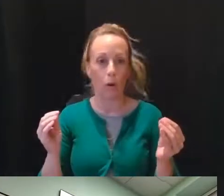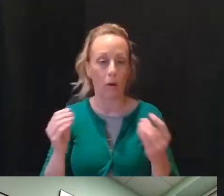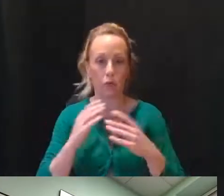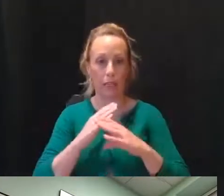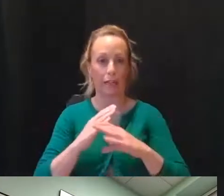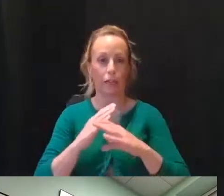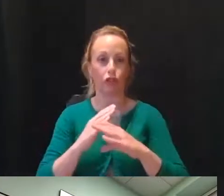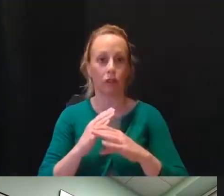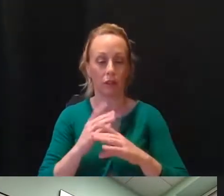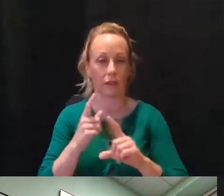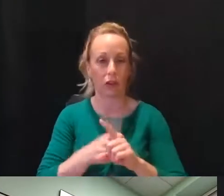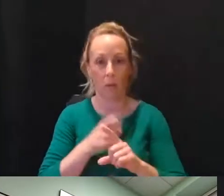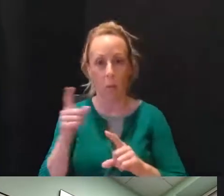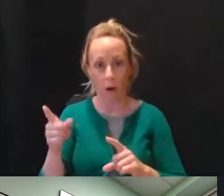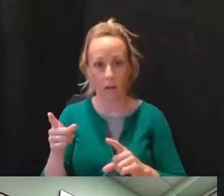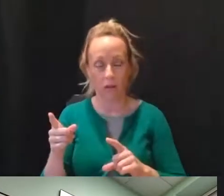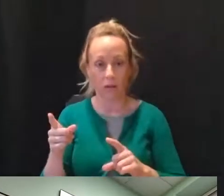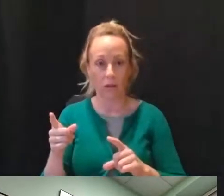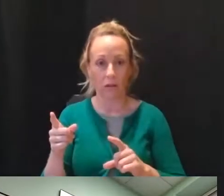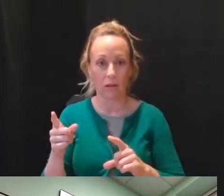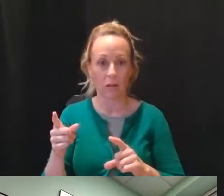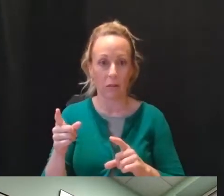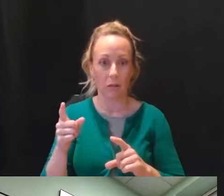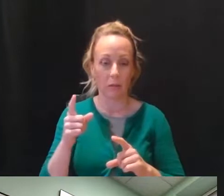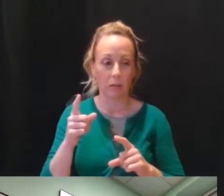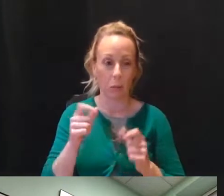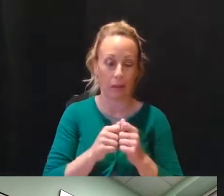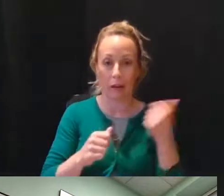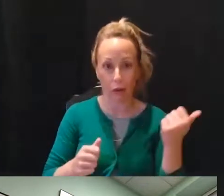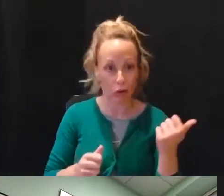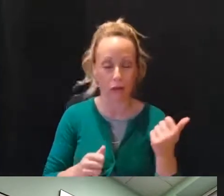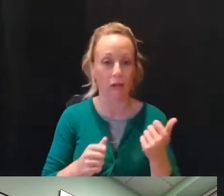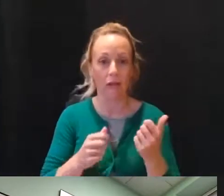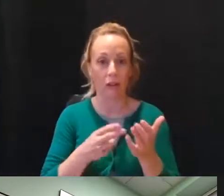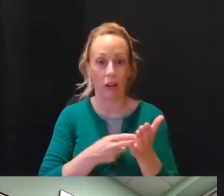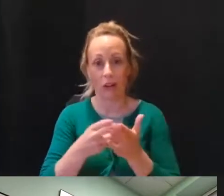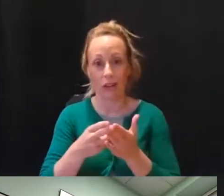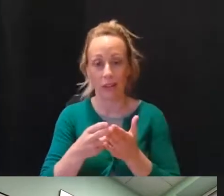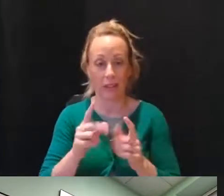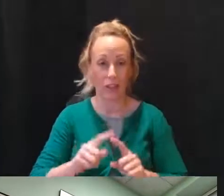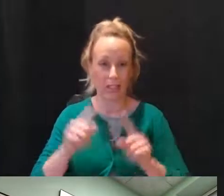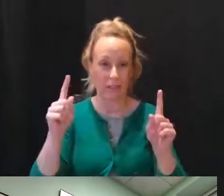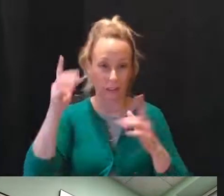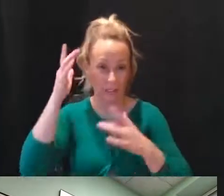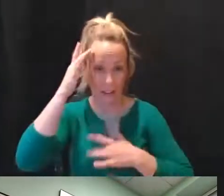protection from one by infection with the other. I mean, bottom line is they're just different